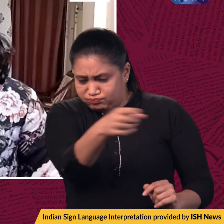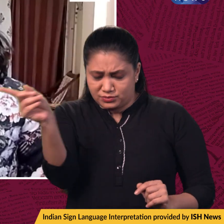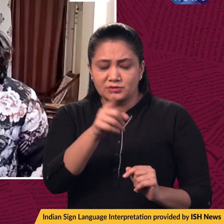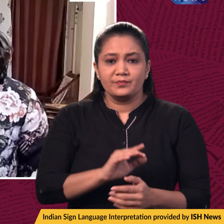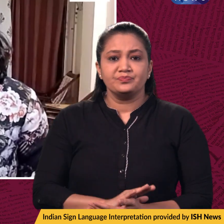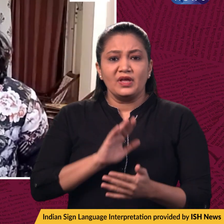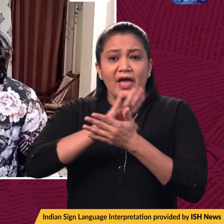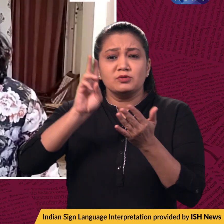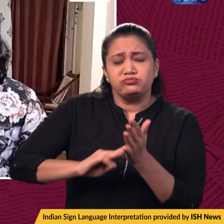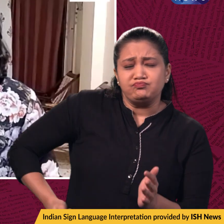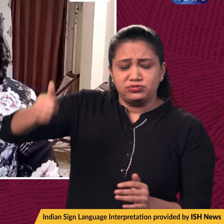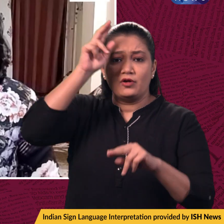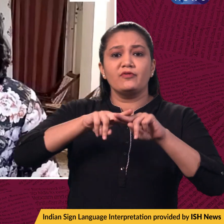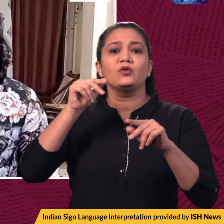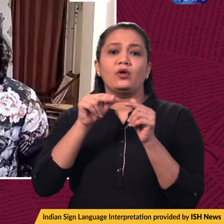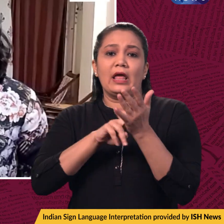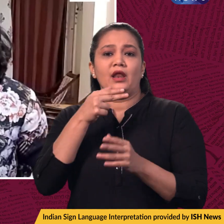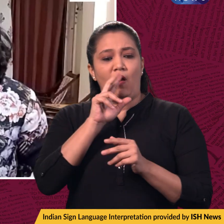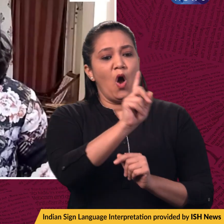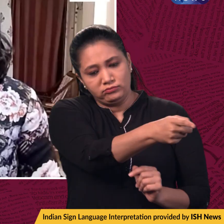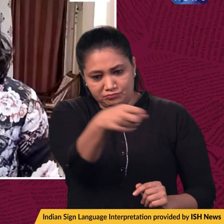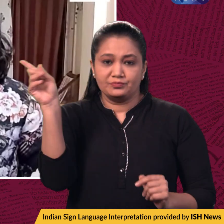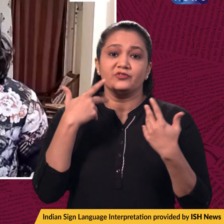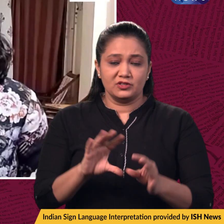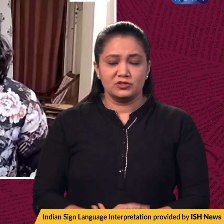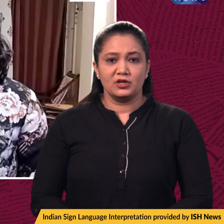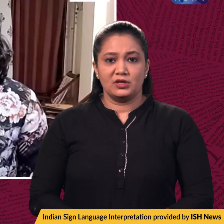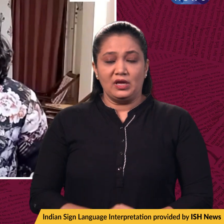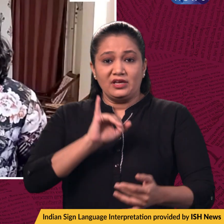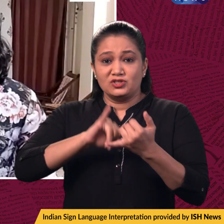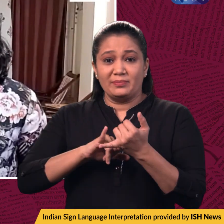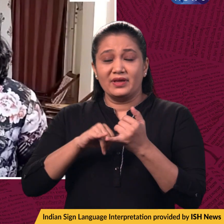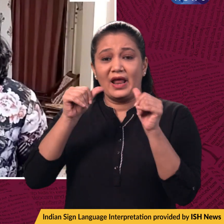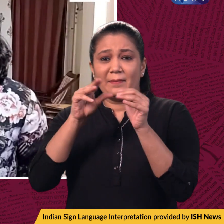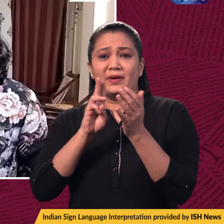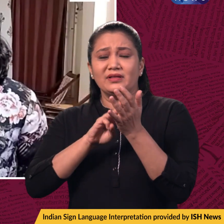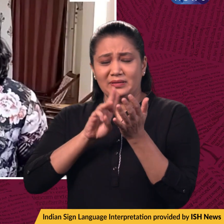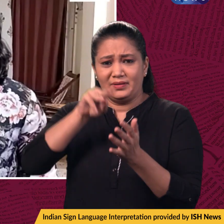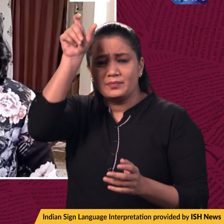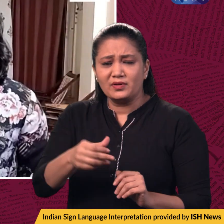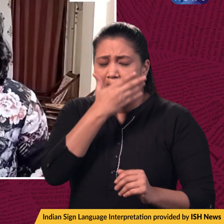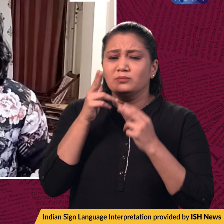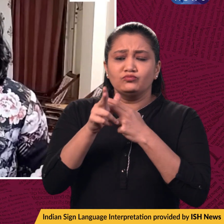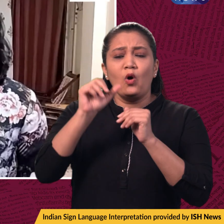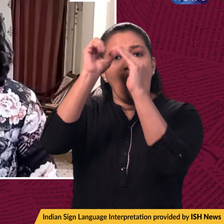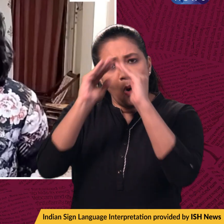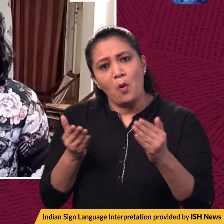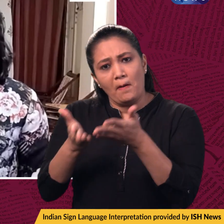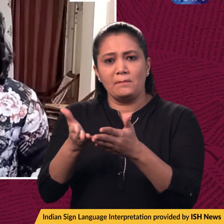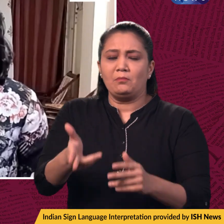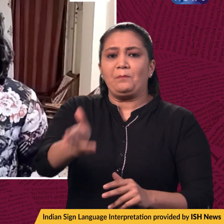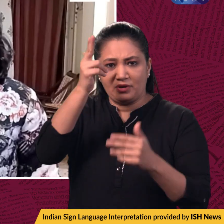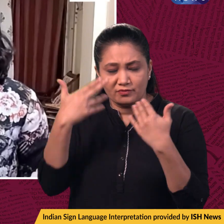Hizbul's chief commander Farooq Nali," end quote. Now, Shabir Ahmad Mir was shot by terrorists at his